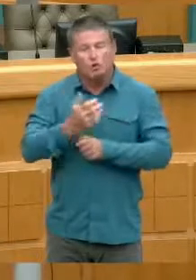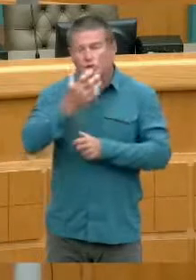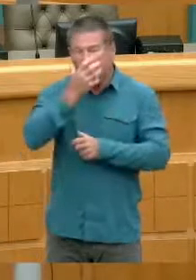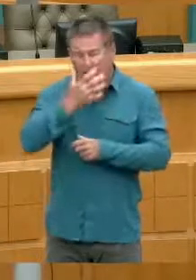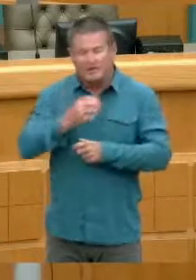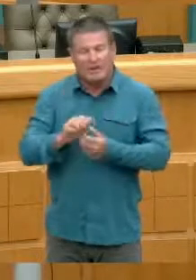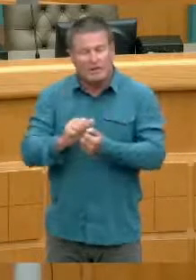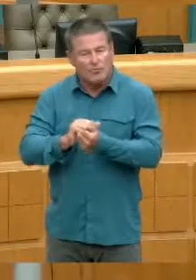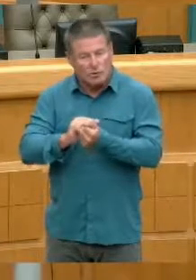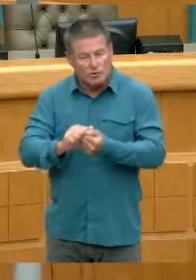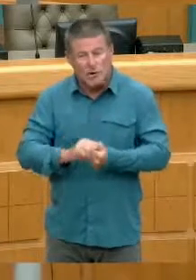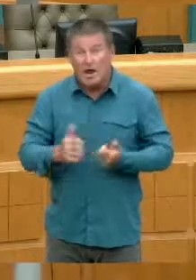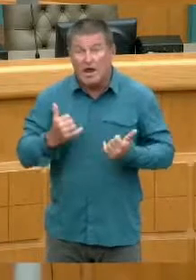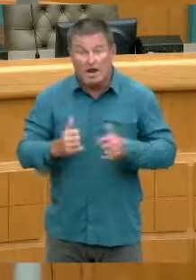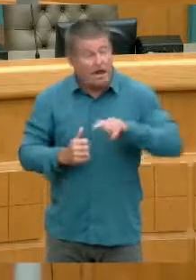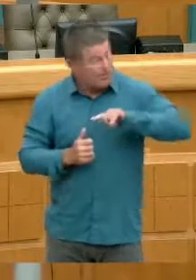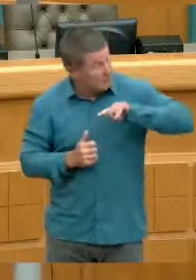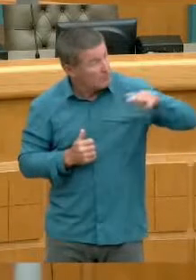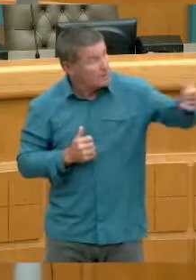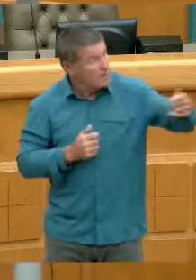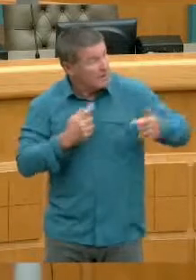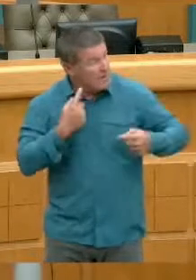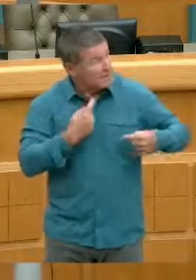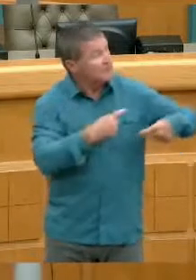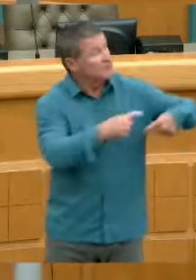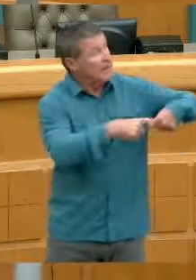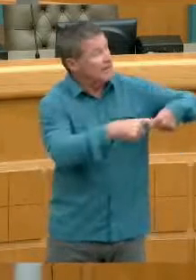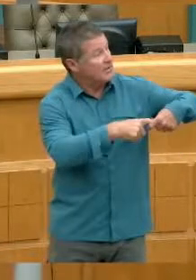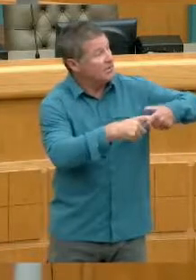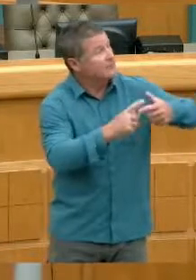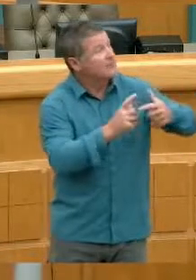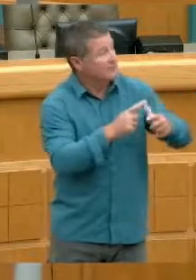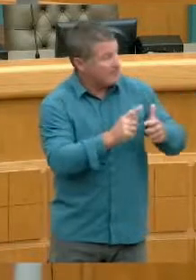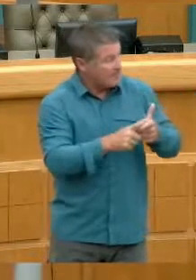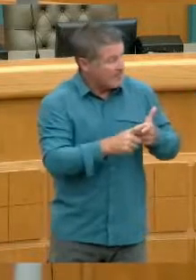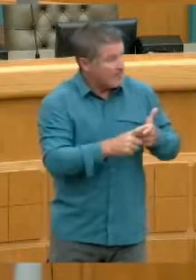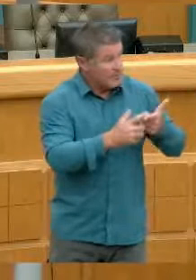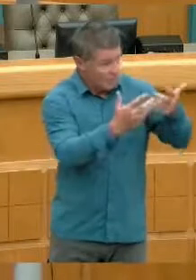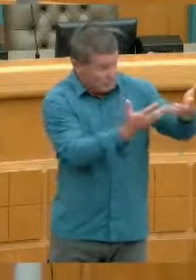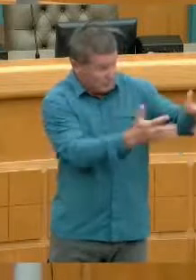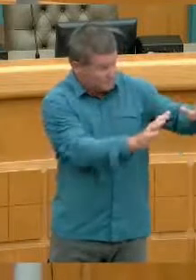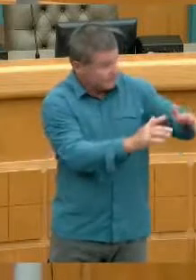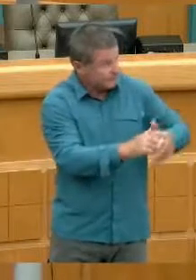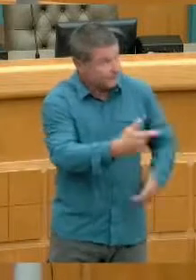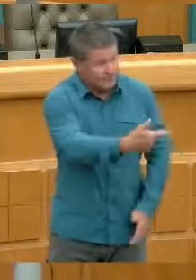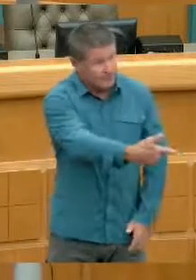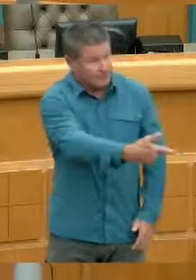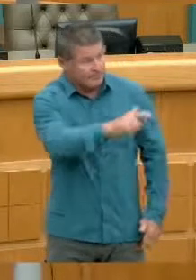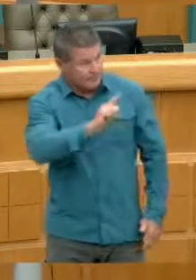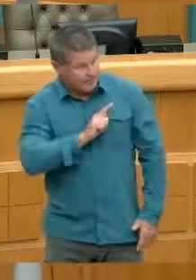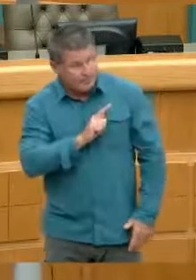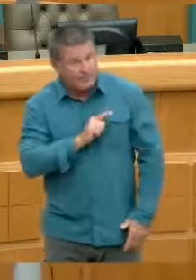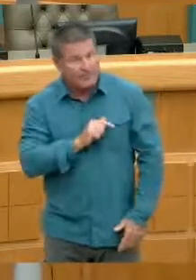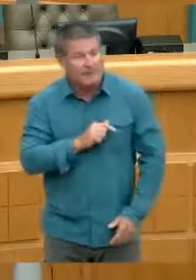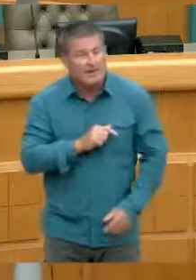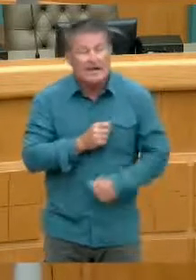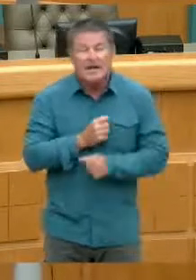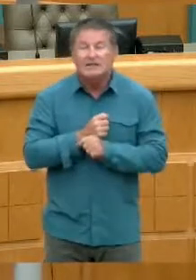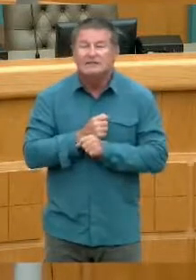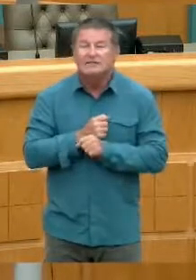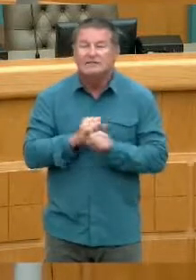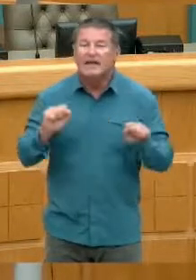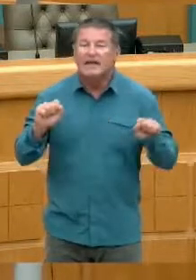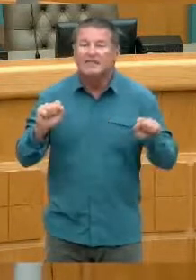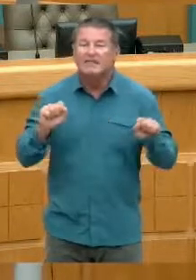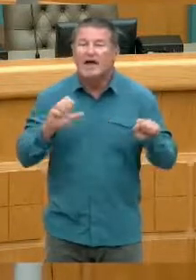We're going to have that translated into Spanish, and then I'm going to do just a quick update on our Safe, Fun, Fit initiative that starts tomorrow on